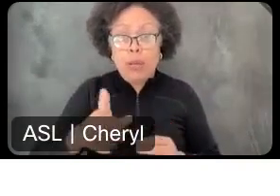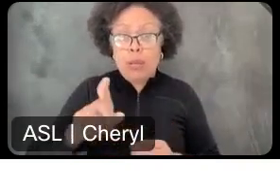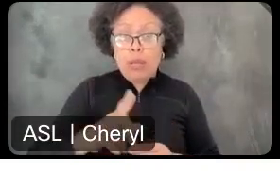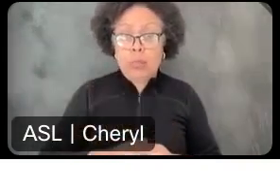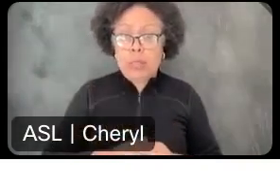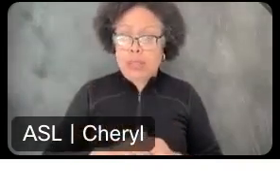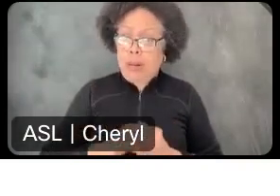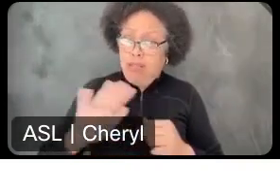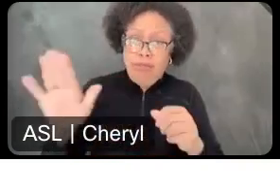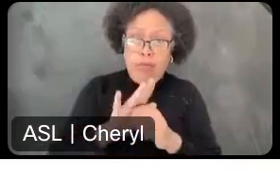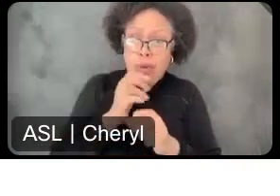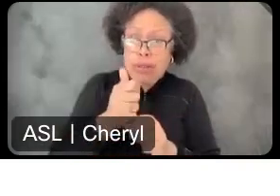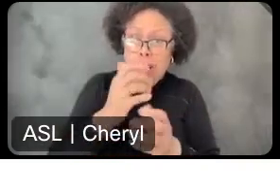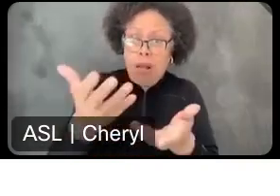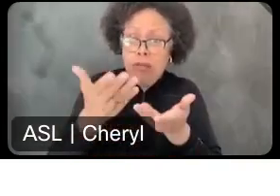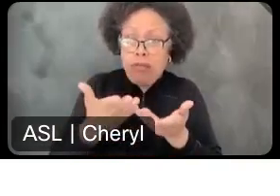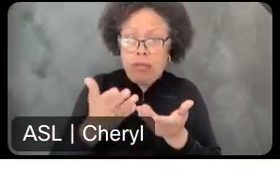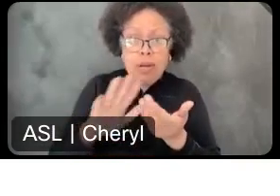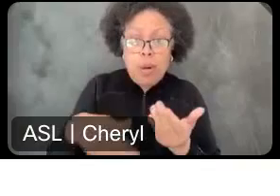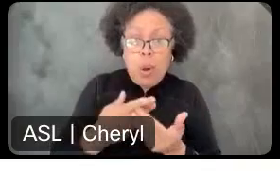their identities?